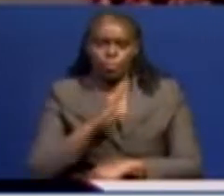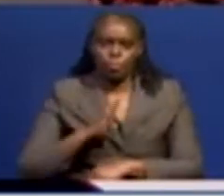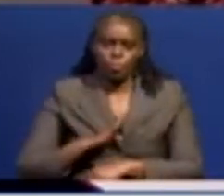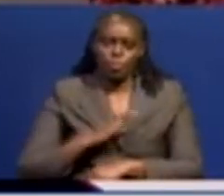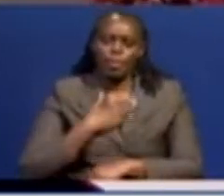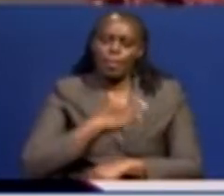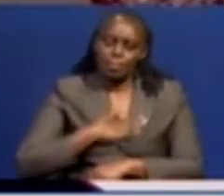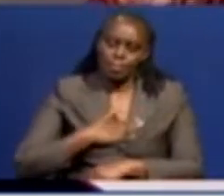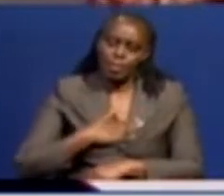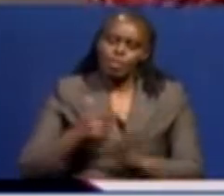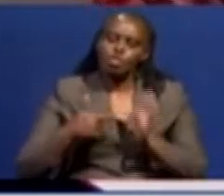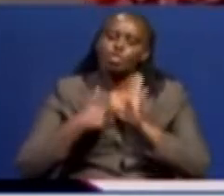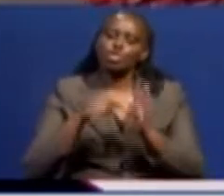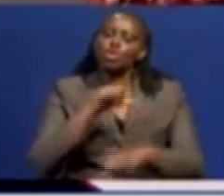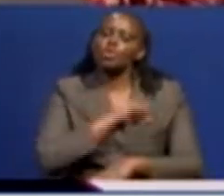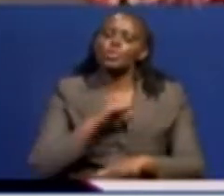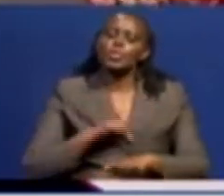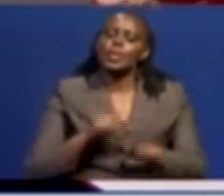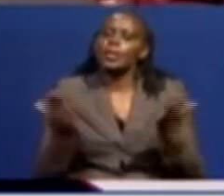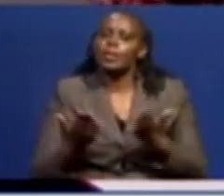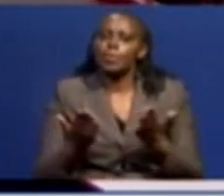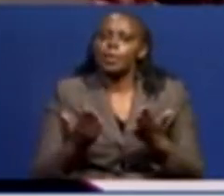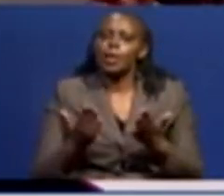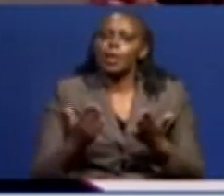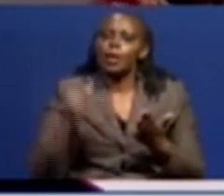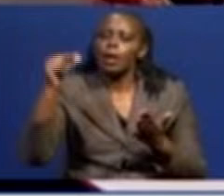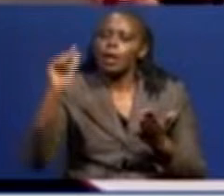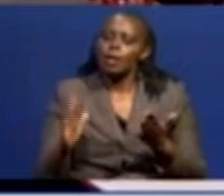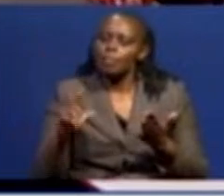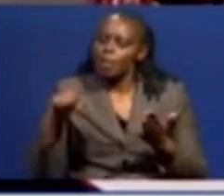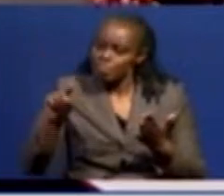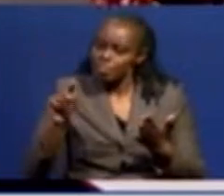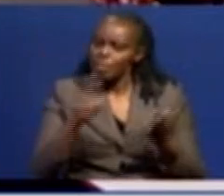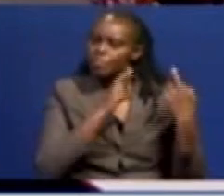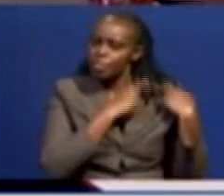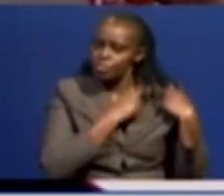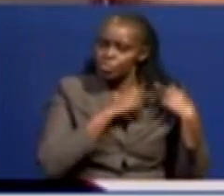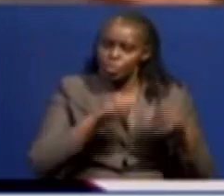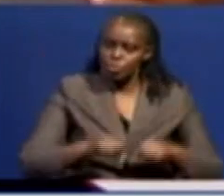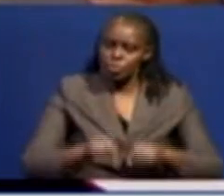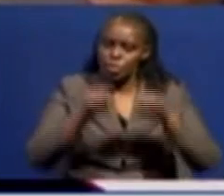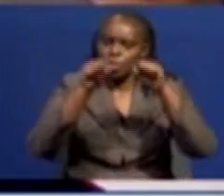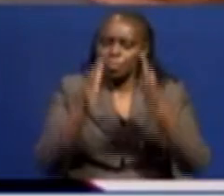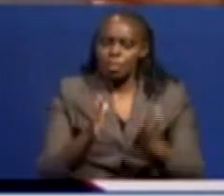the Senate to the law that says it's only the governor who can appoint the chairpersons.